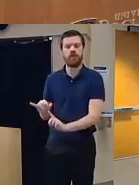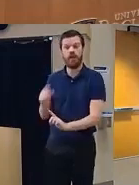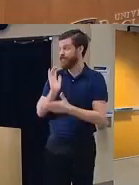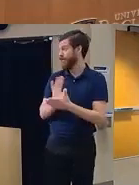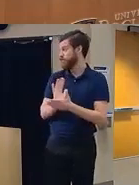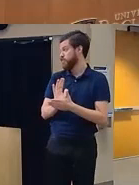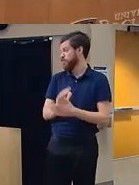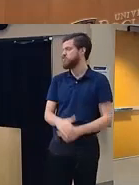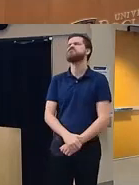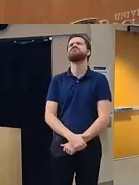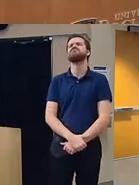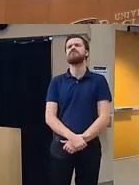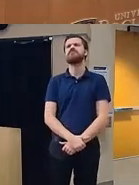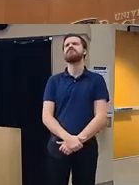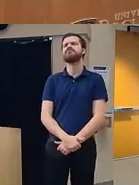the videos?